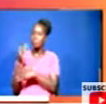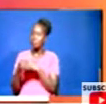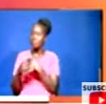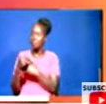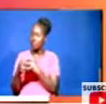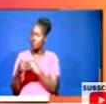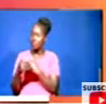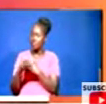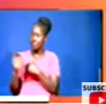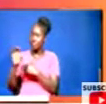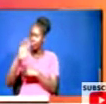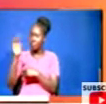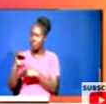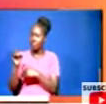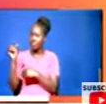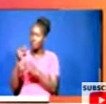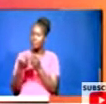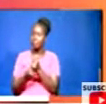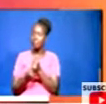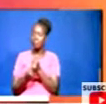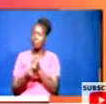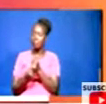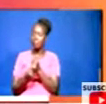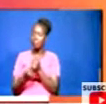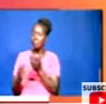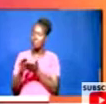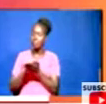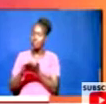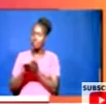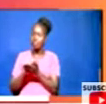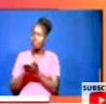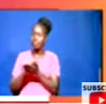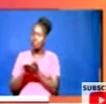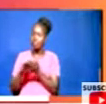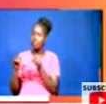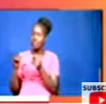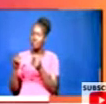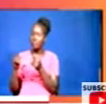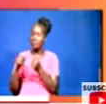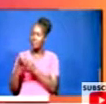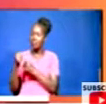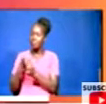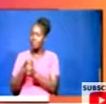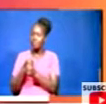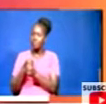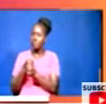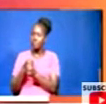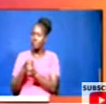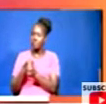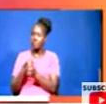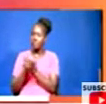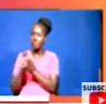East African regional partners, mm-hmm. To establish fertilizer production plants within the